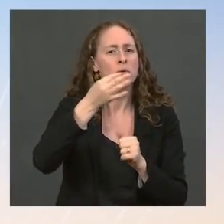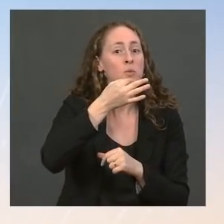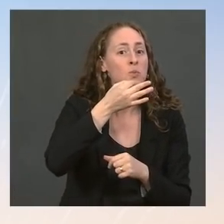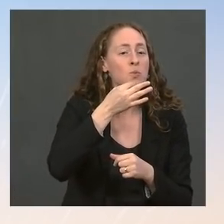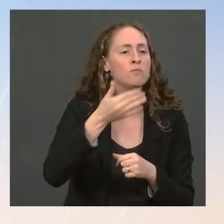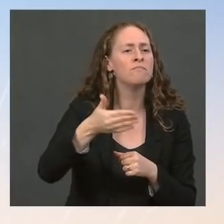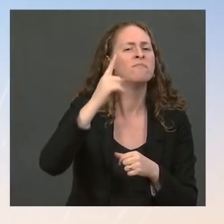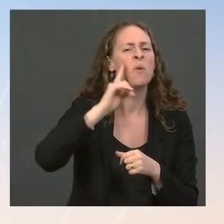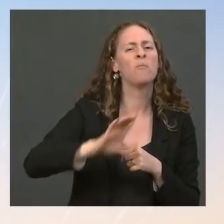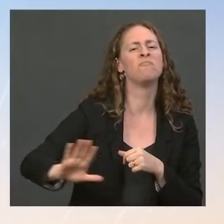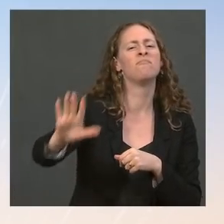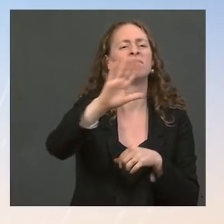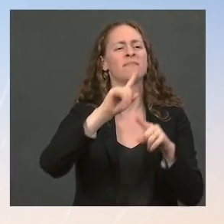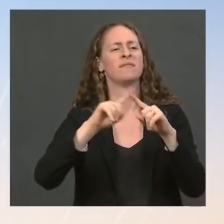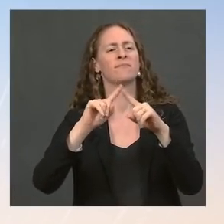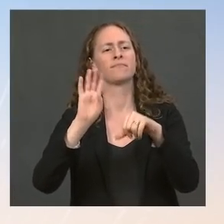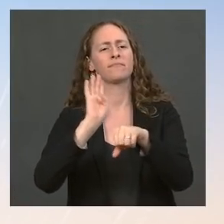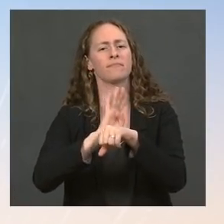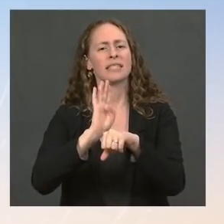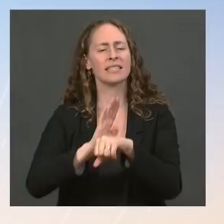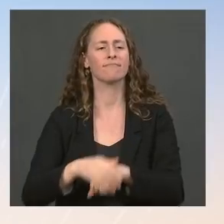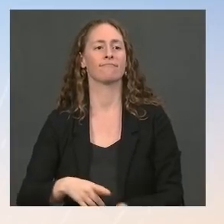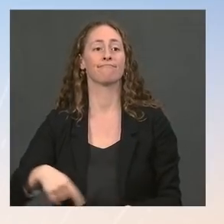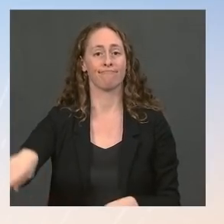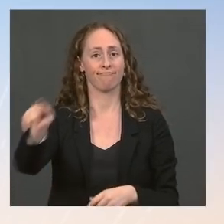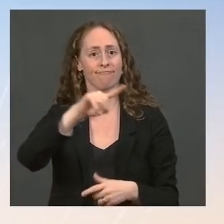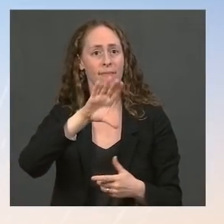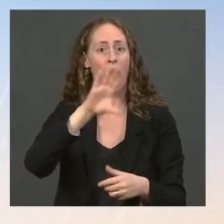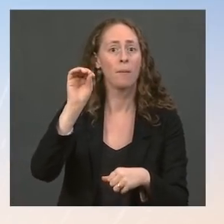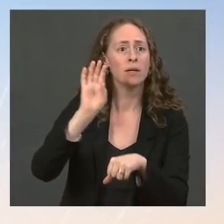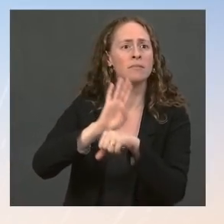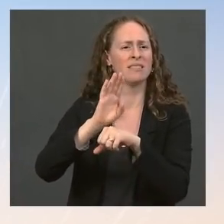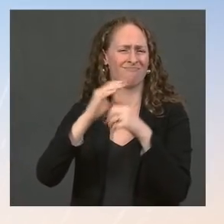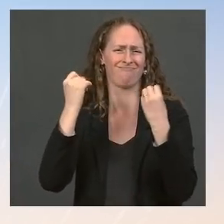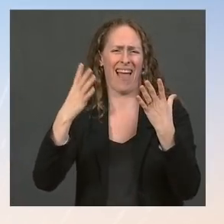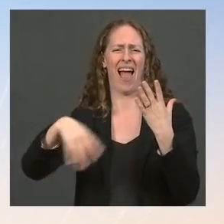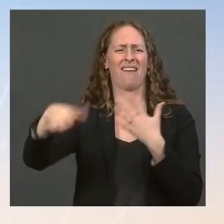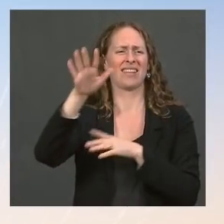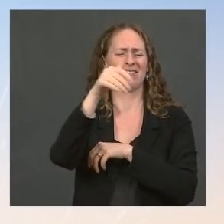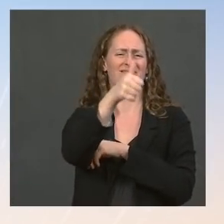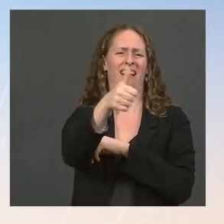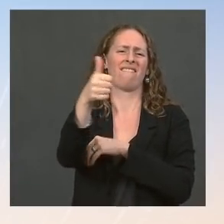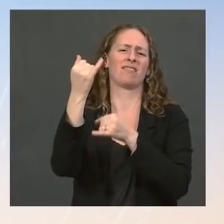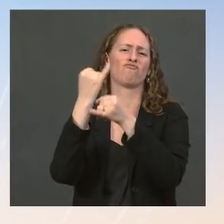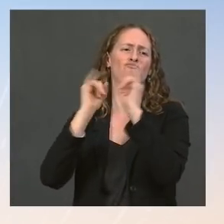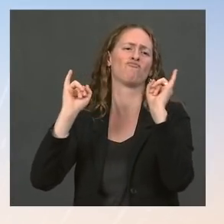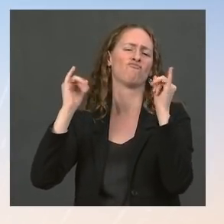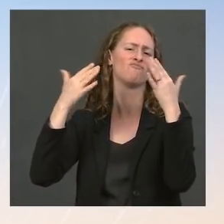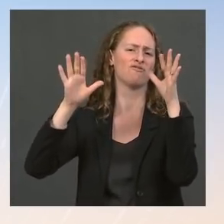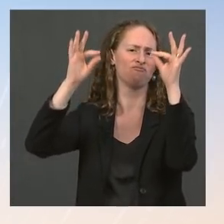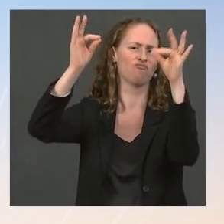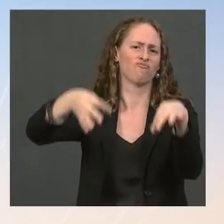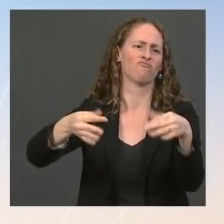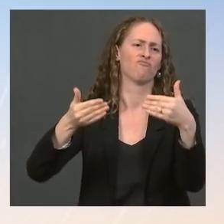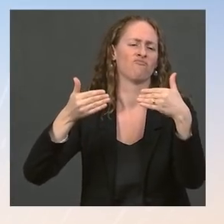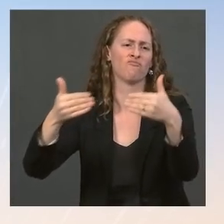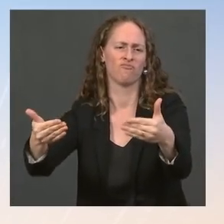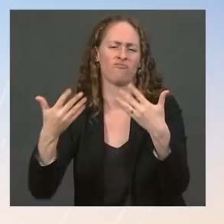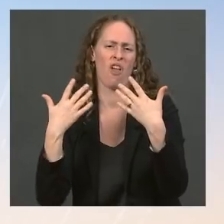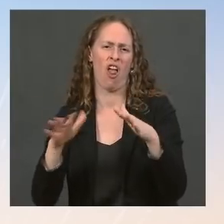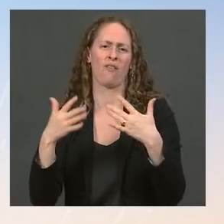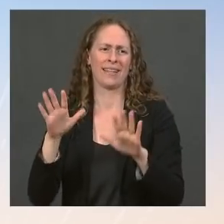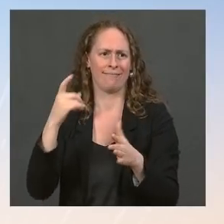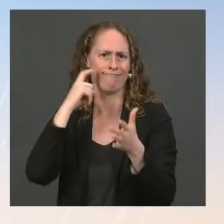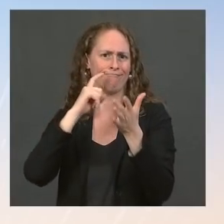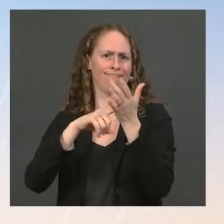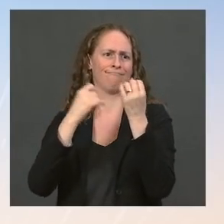companies, institutions, organizations have put in place requirements where we have seen rapid increases over a